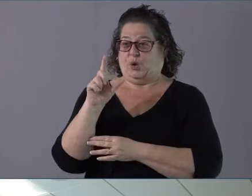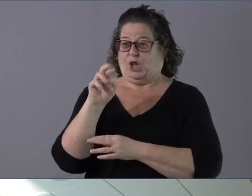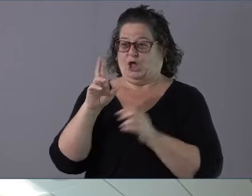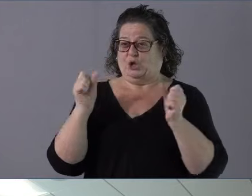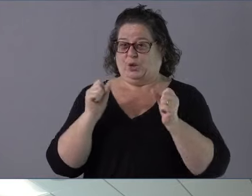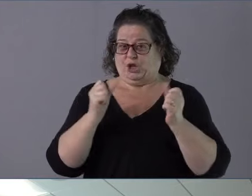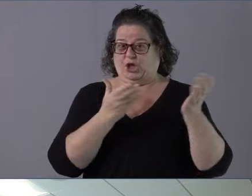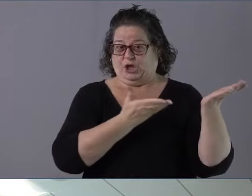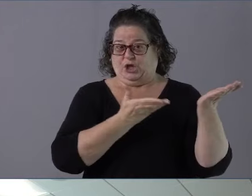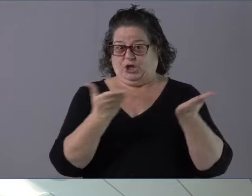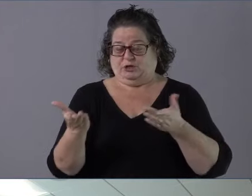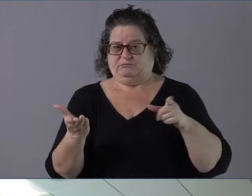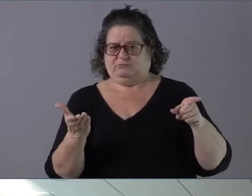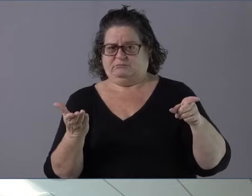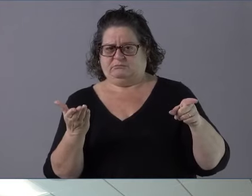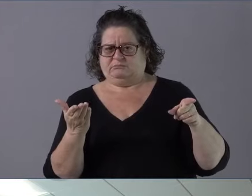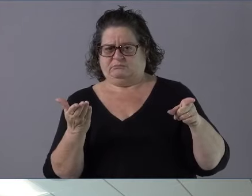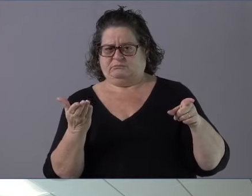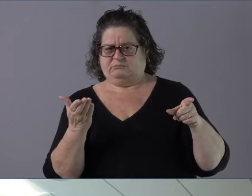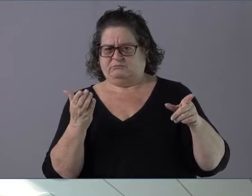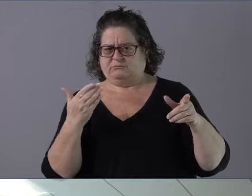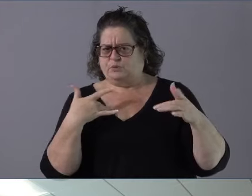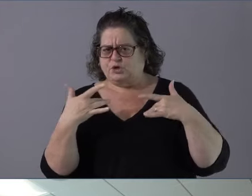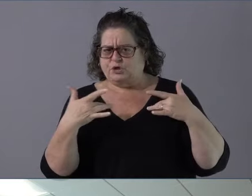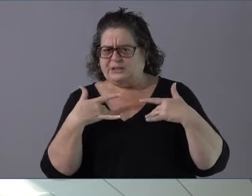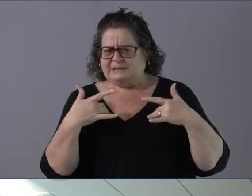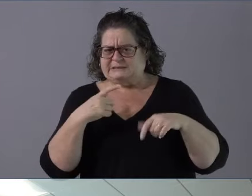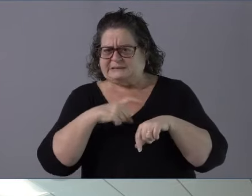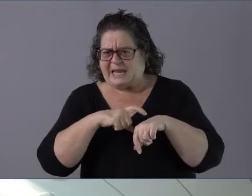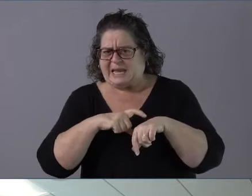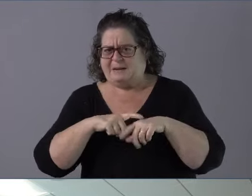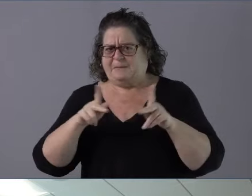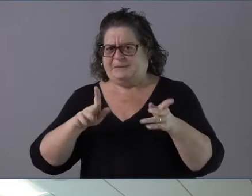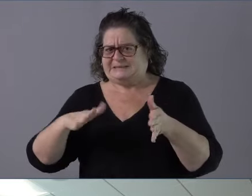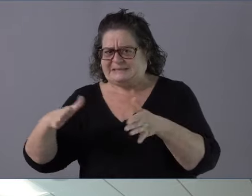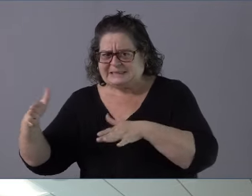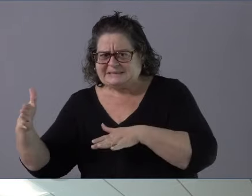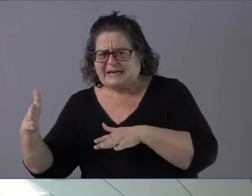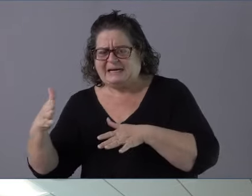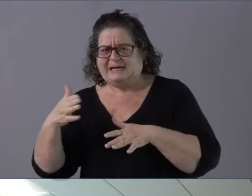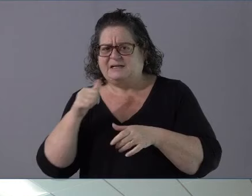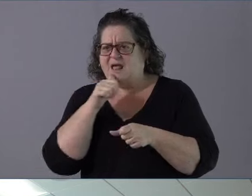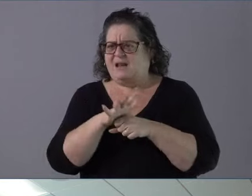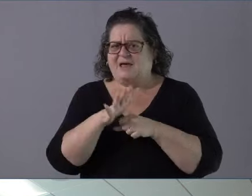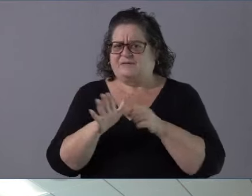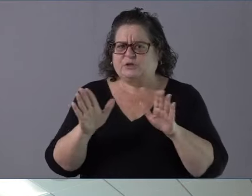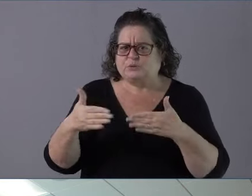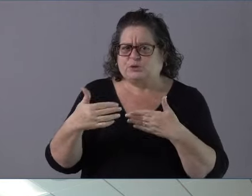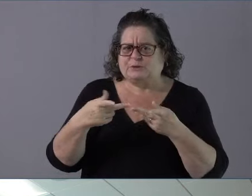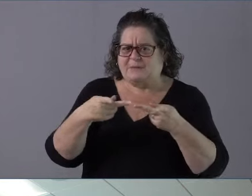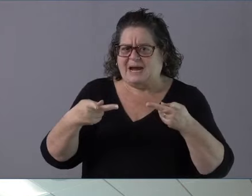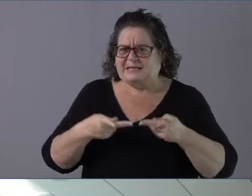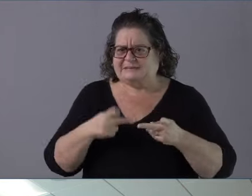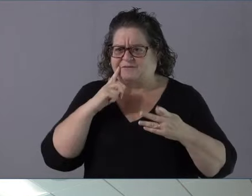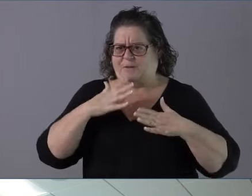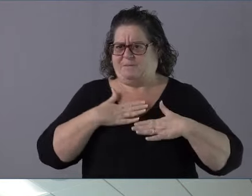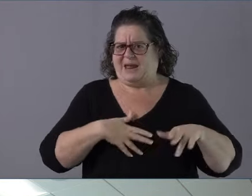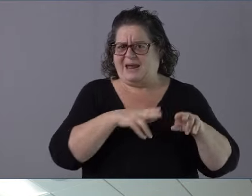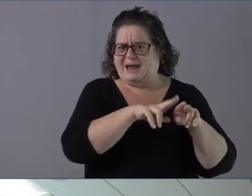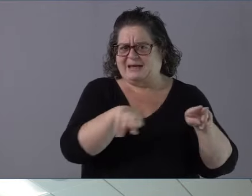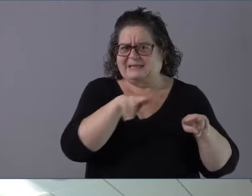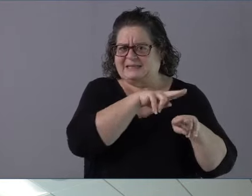potentially, when it comes to the number of deaths and not having space for those bodies. And like you said, the one trend that you said that is going up